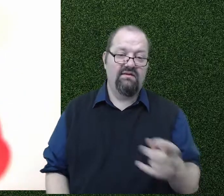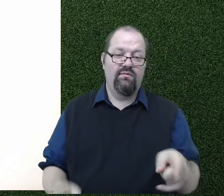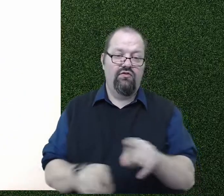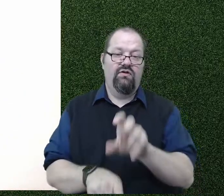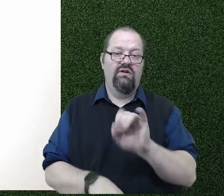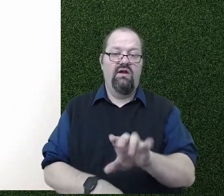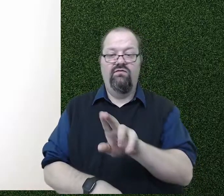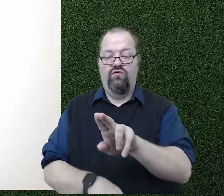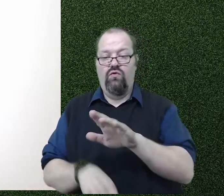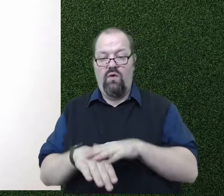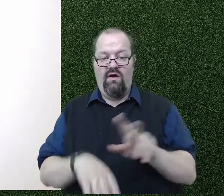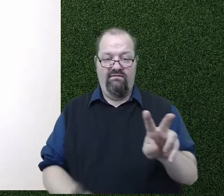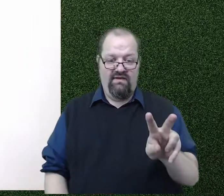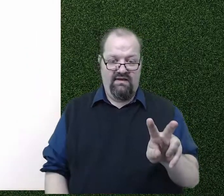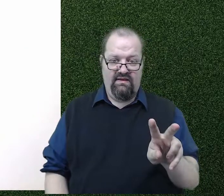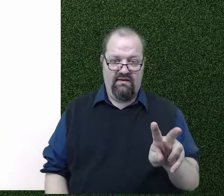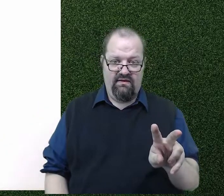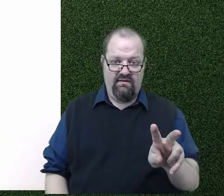onto v.